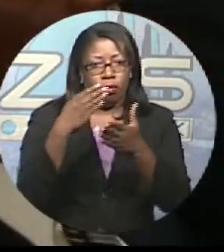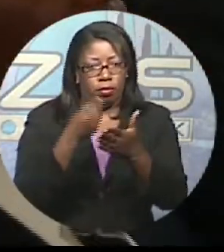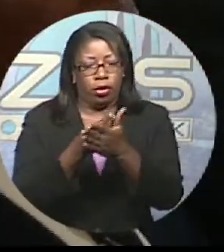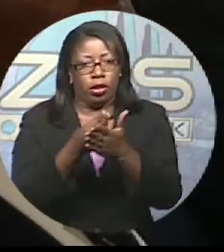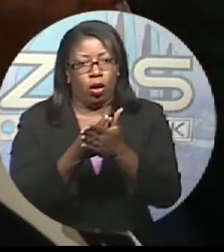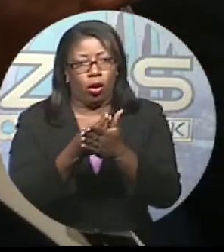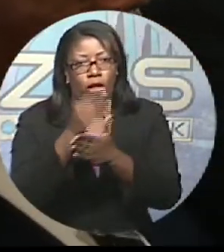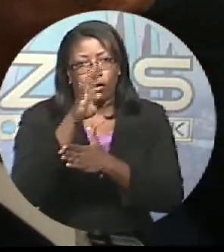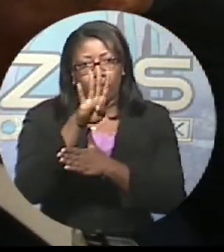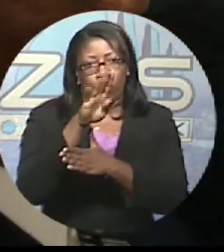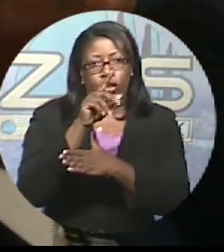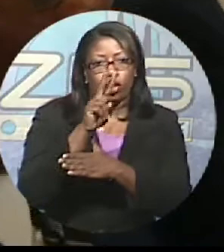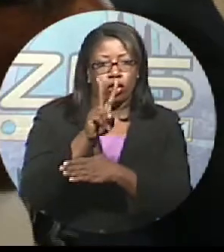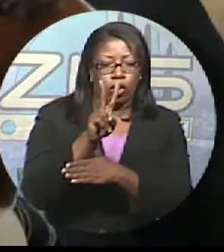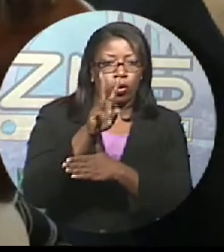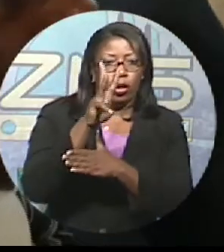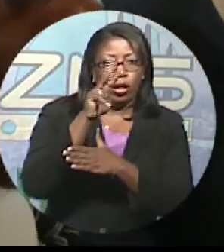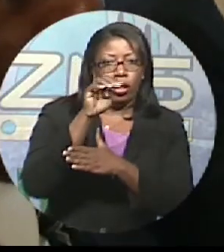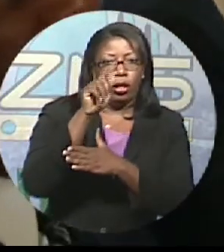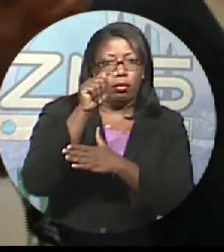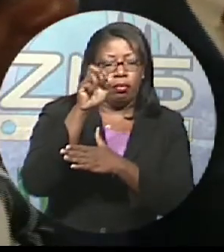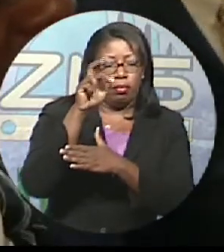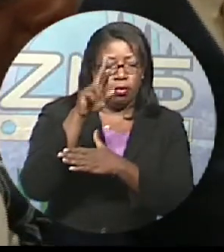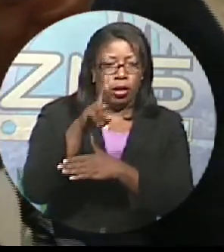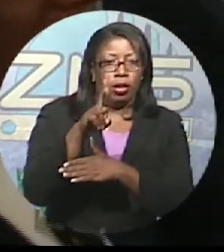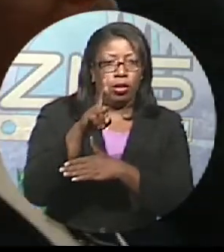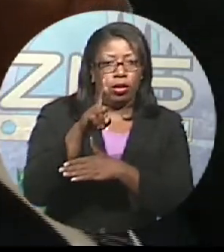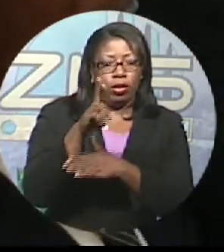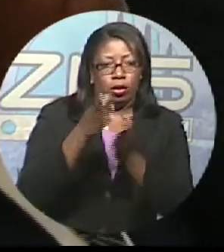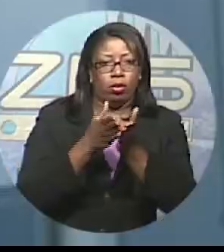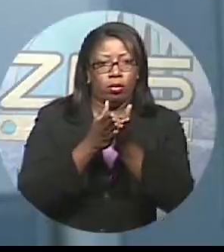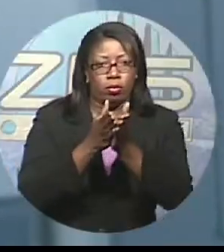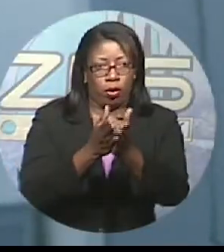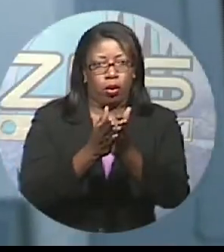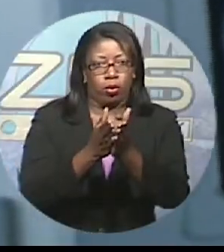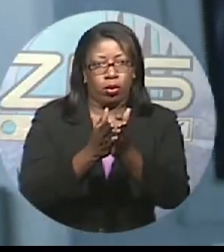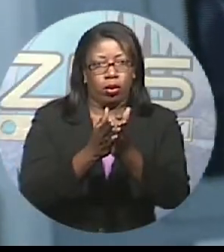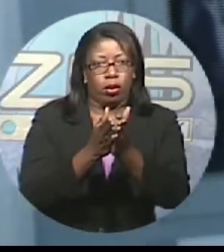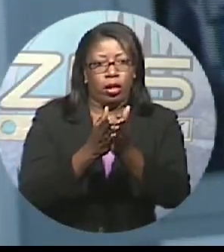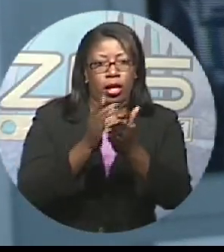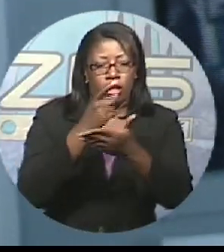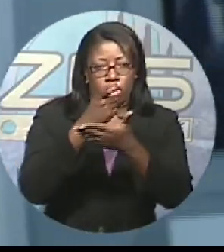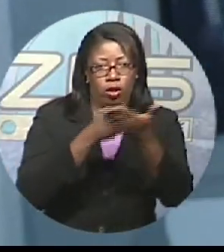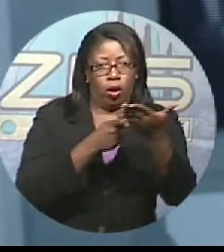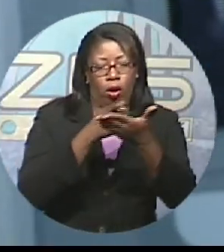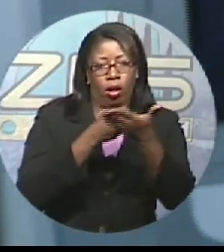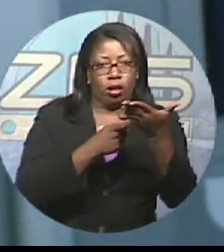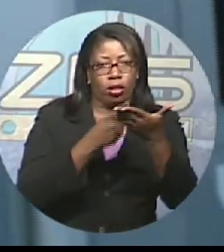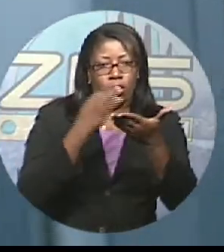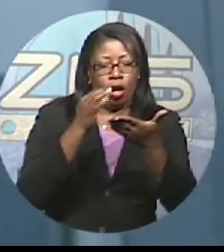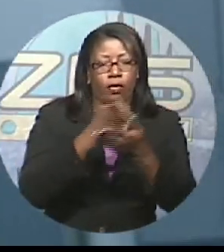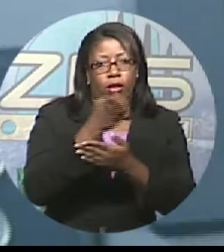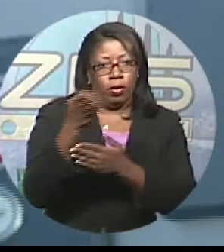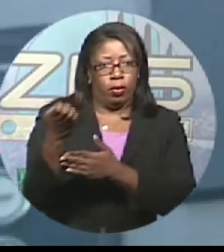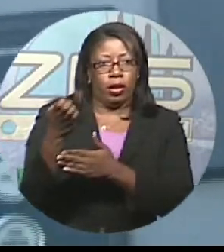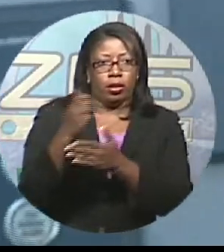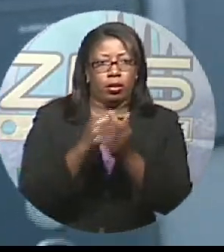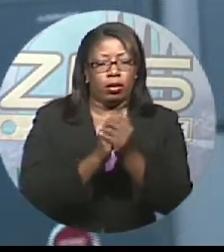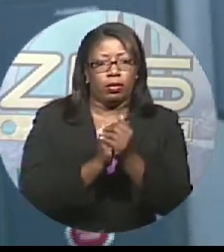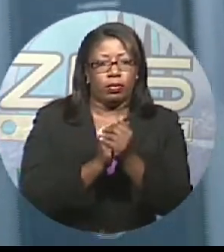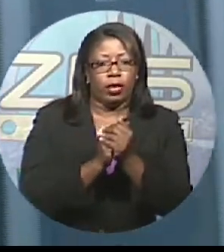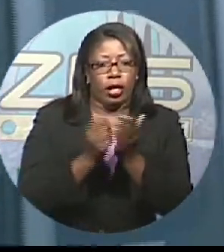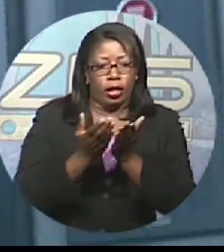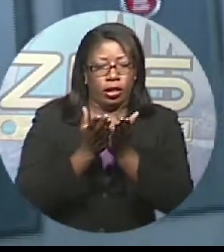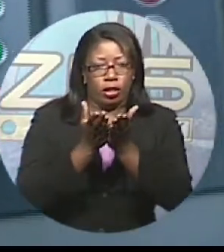the 42-meter vessel, the most expensive of the fleet, whose price tag also includes the cost of equipment. The fleet